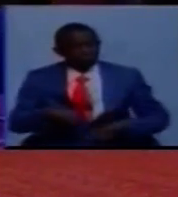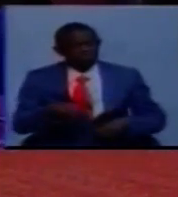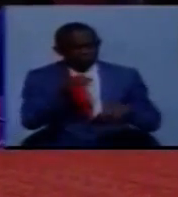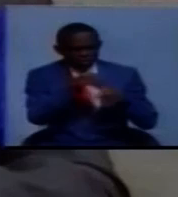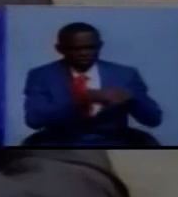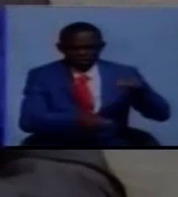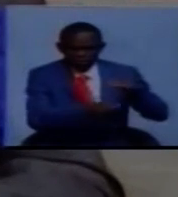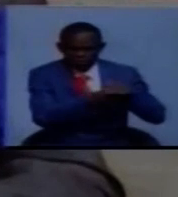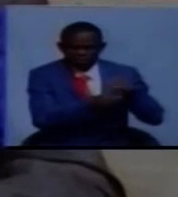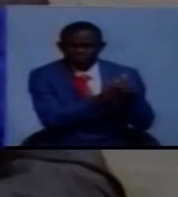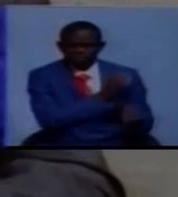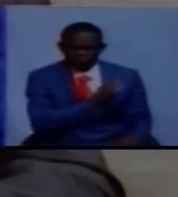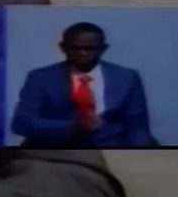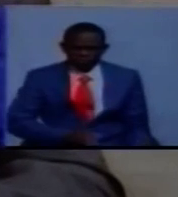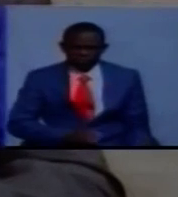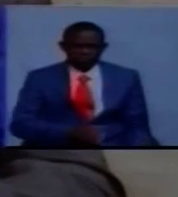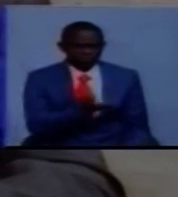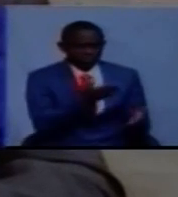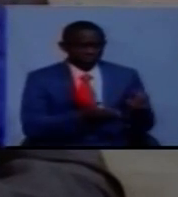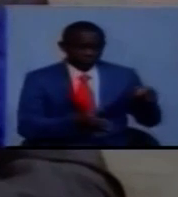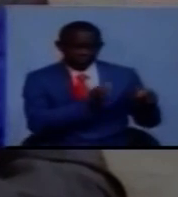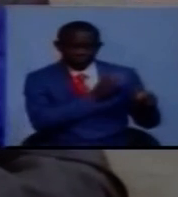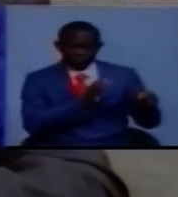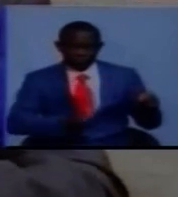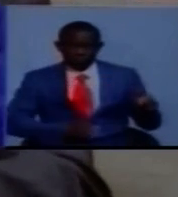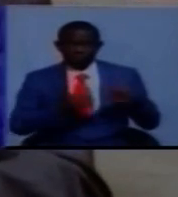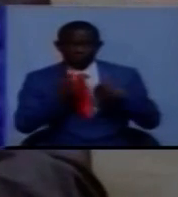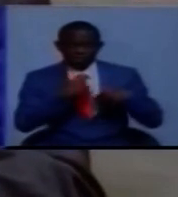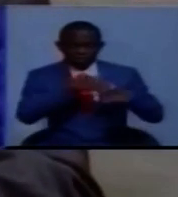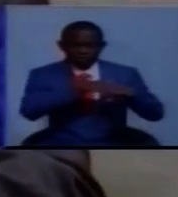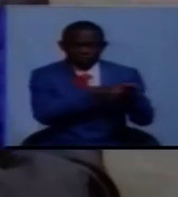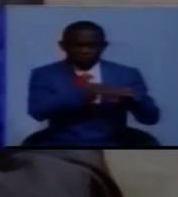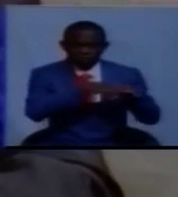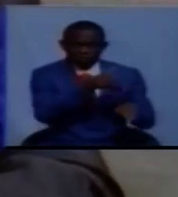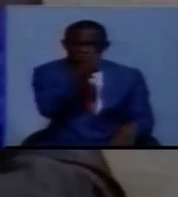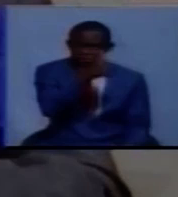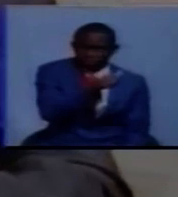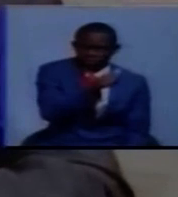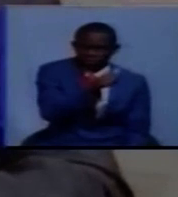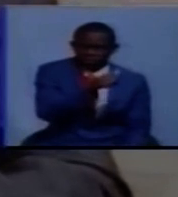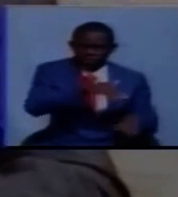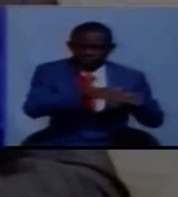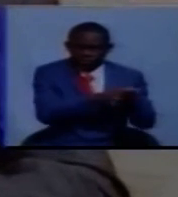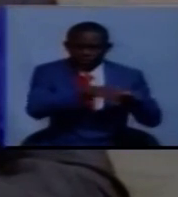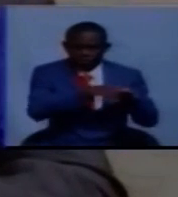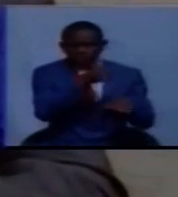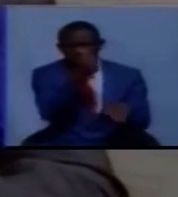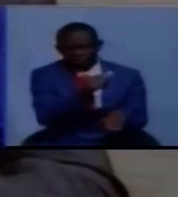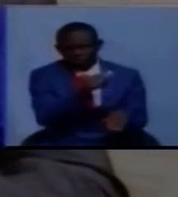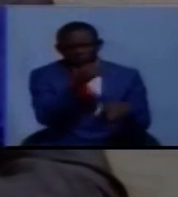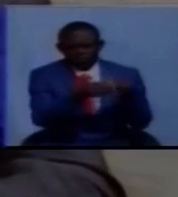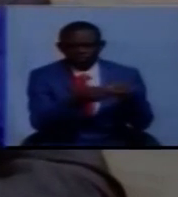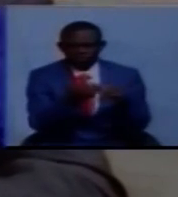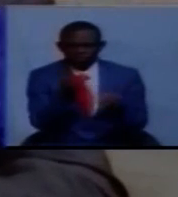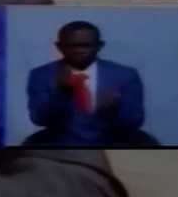got this transporter, maybe has got 10 trucks. The conditions of service, obviously, in some cases, because they are not regulated per se.